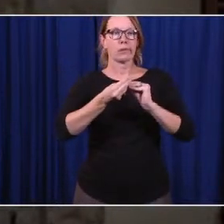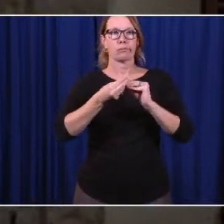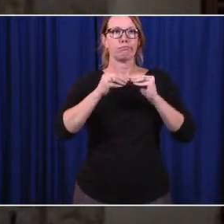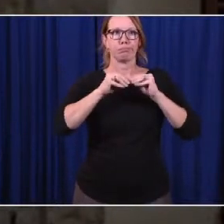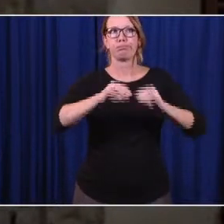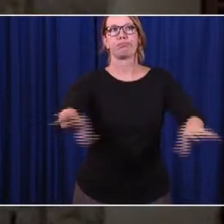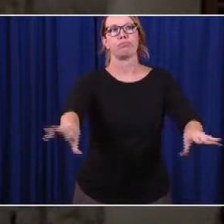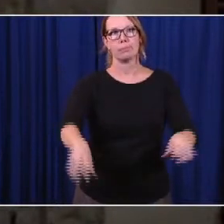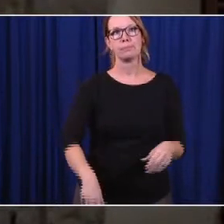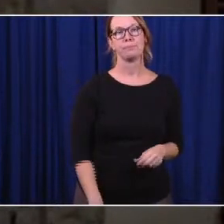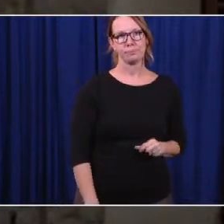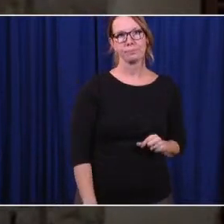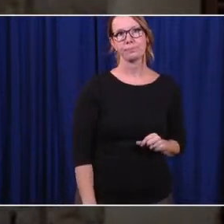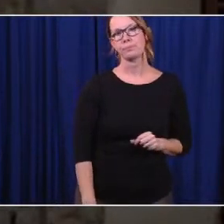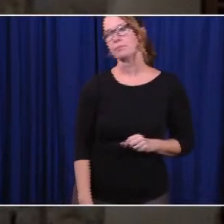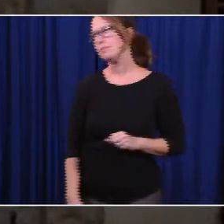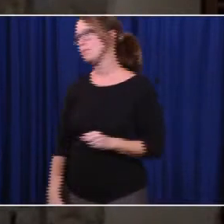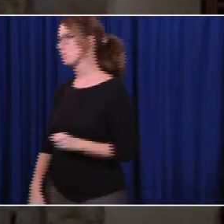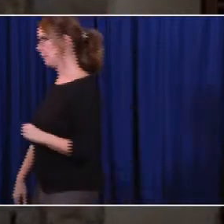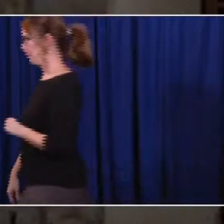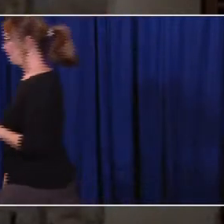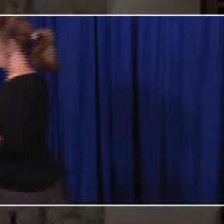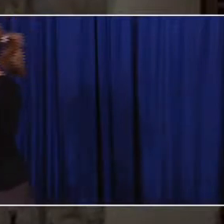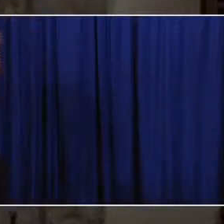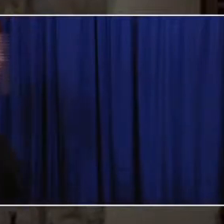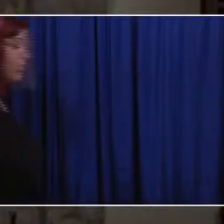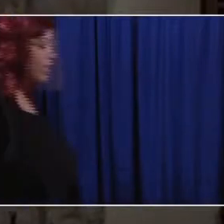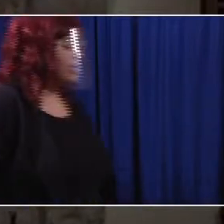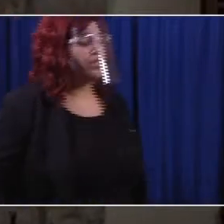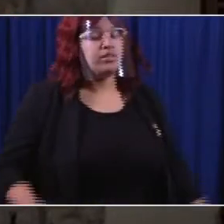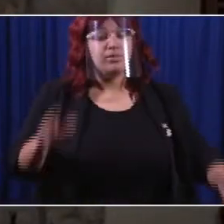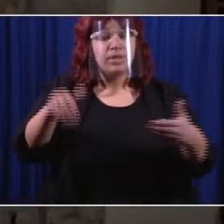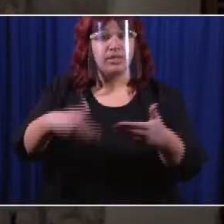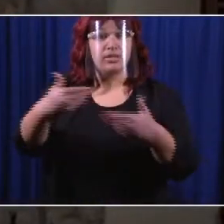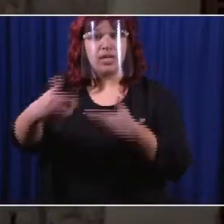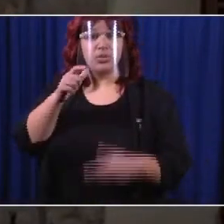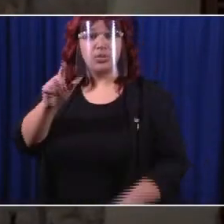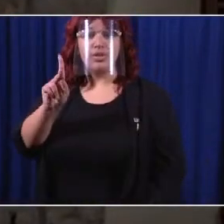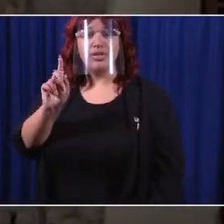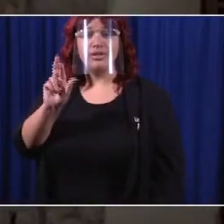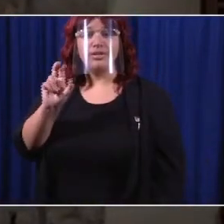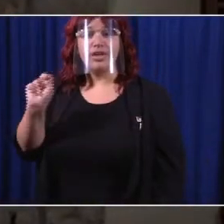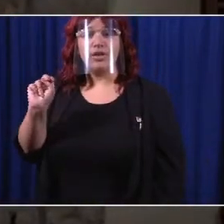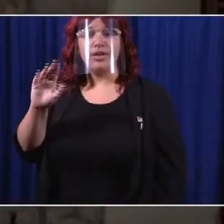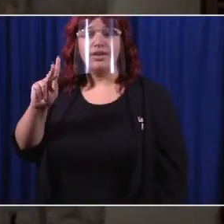seeing. Next question is from Karen Kassler at Ohio Public Radio and Television.